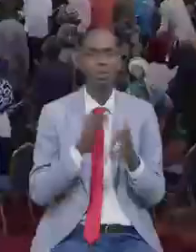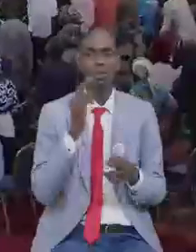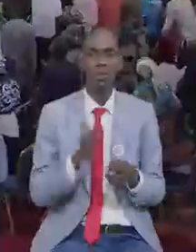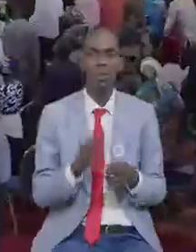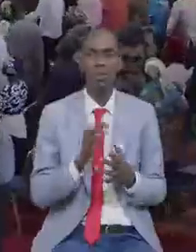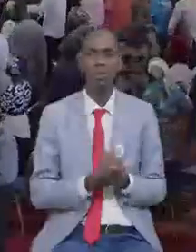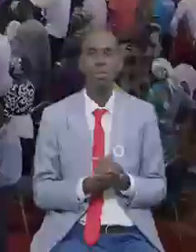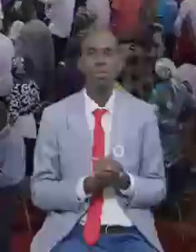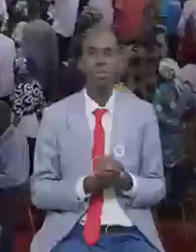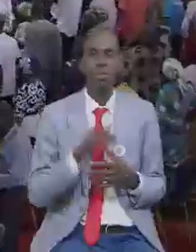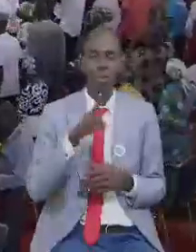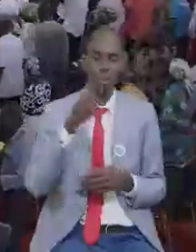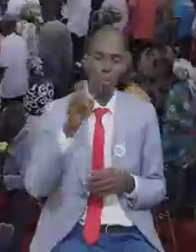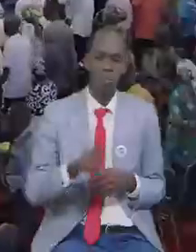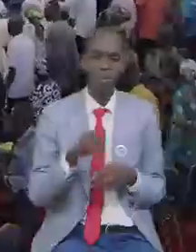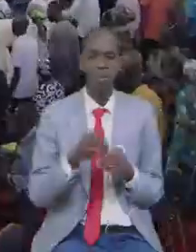You must.